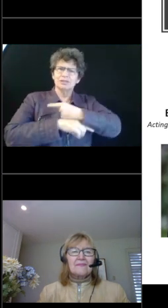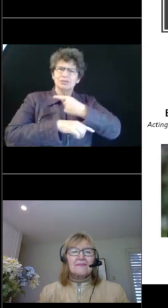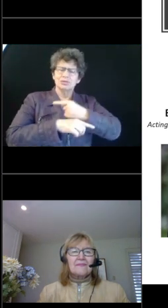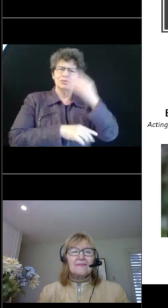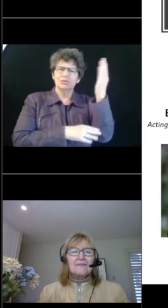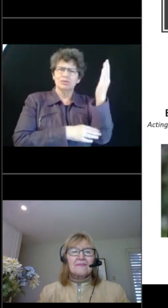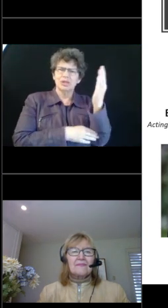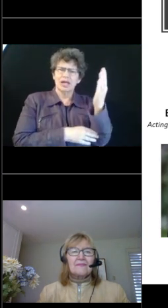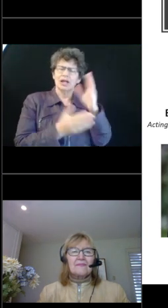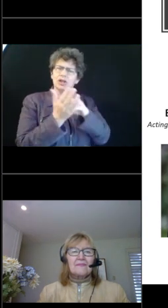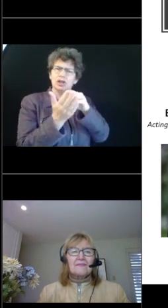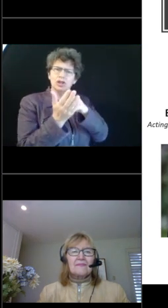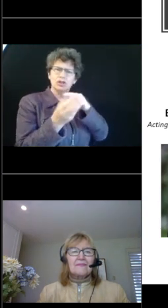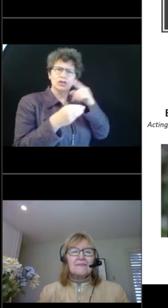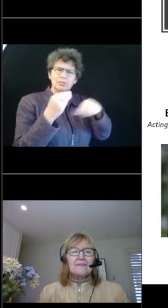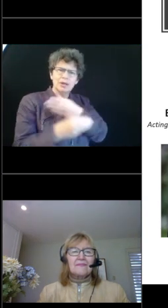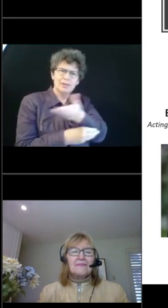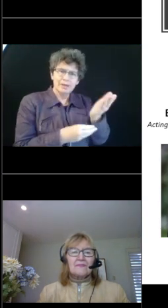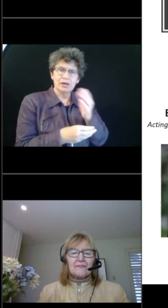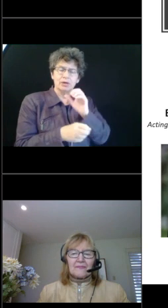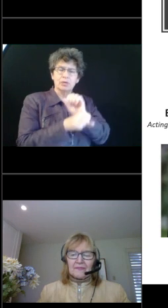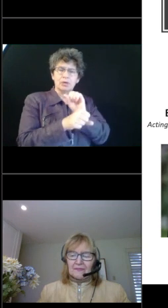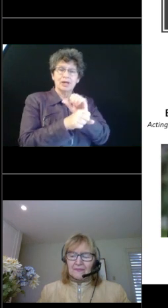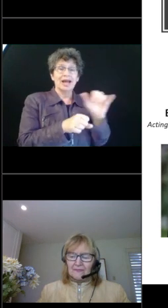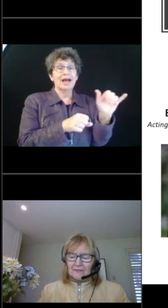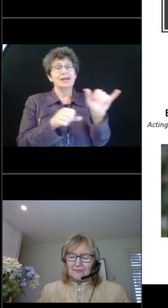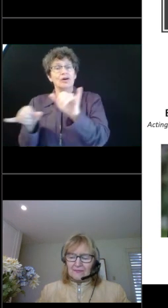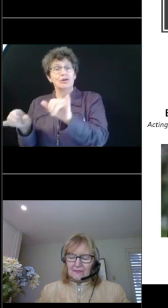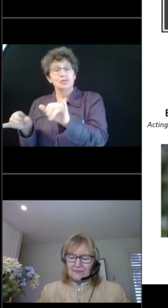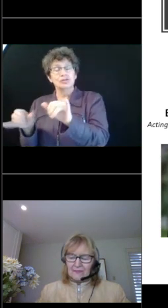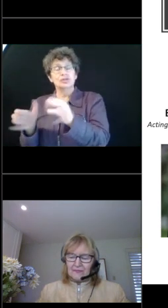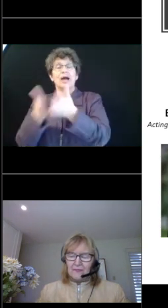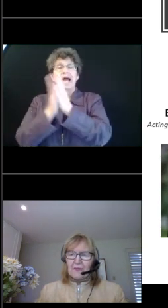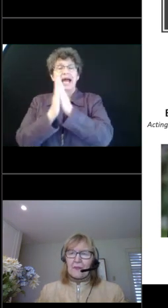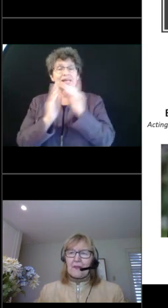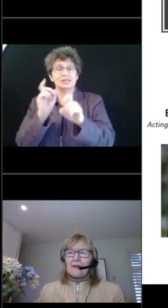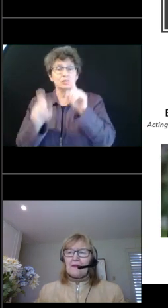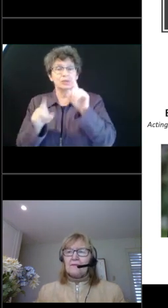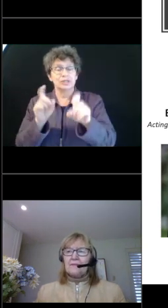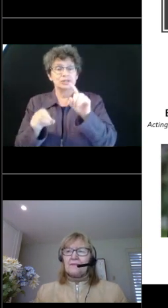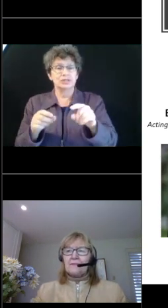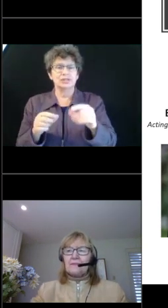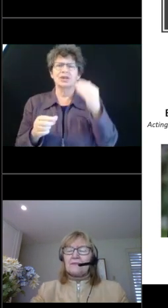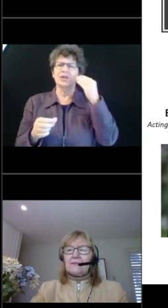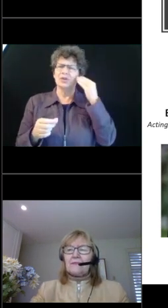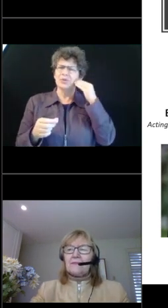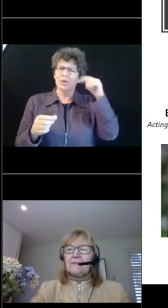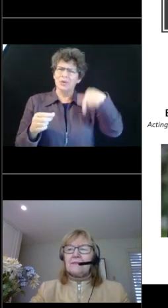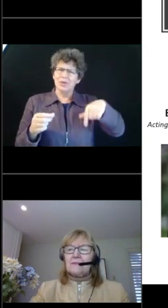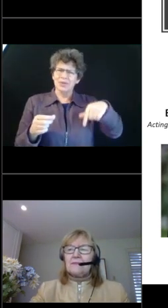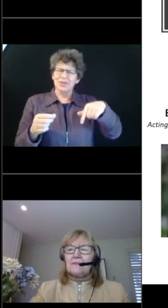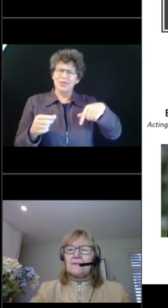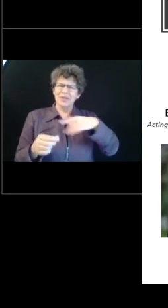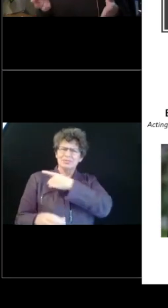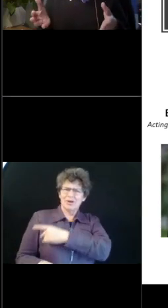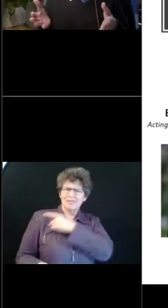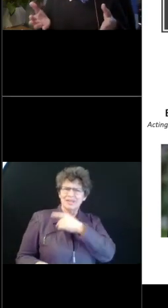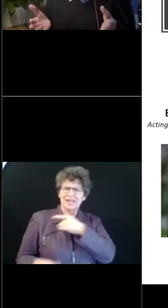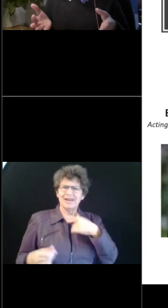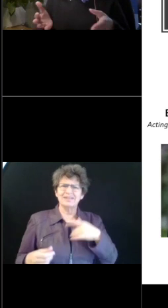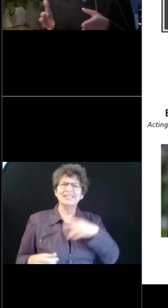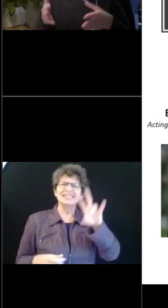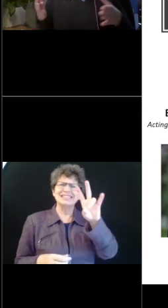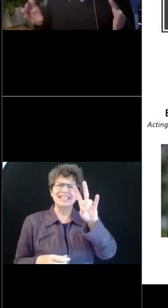able to ask questions. So there's about 70,000 people with dementia in the province, and you can imagine if you think of